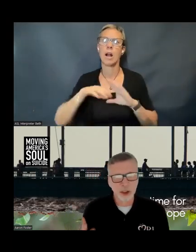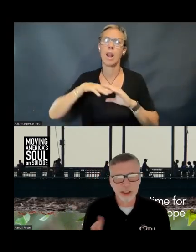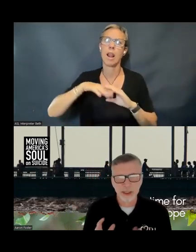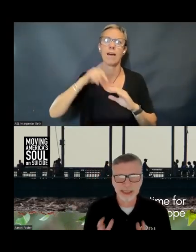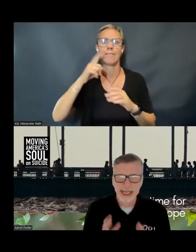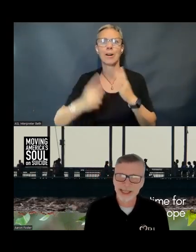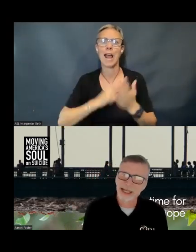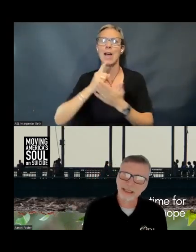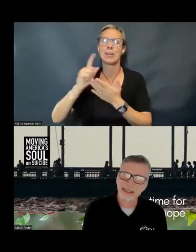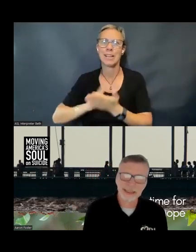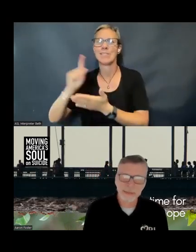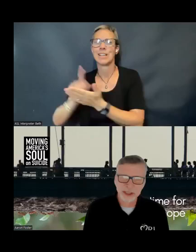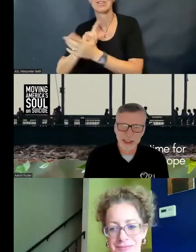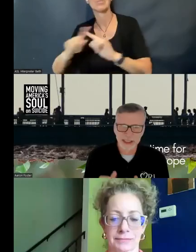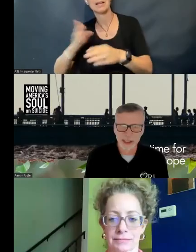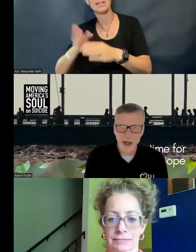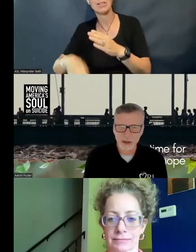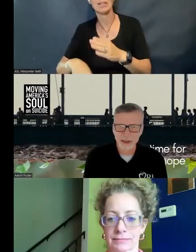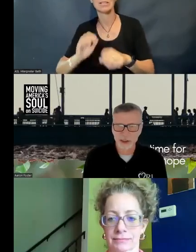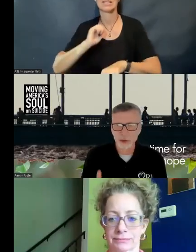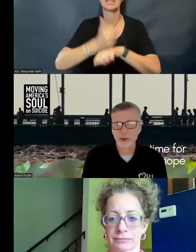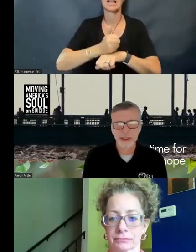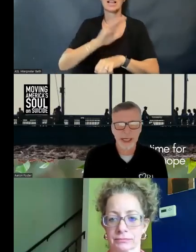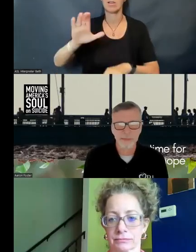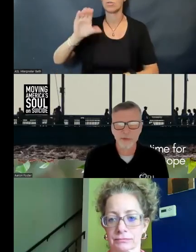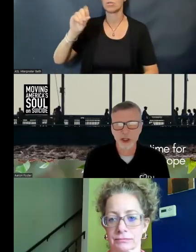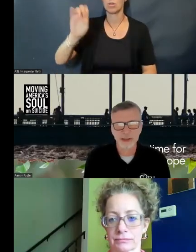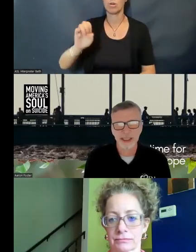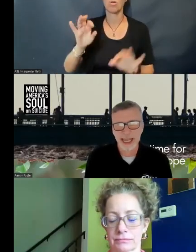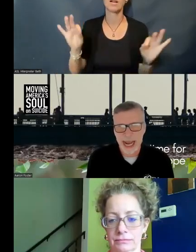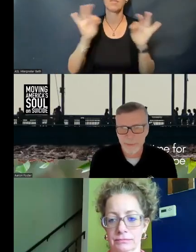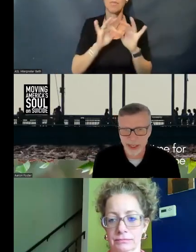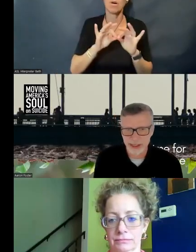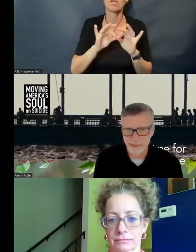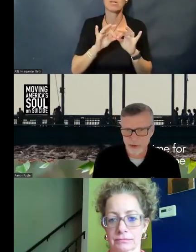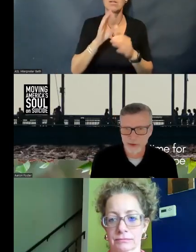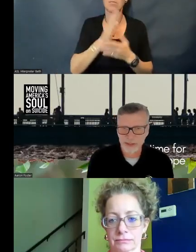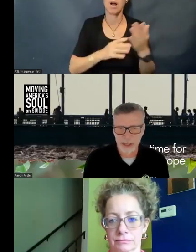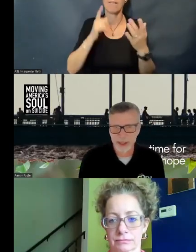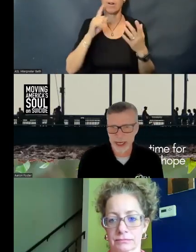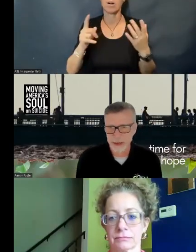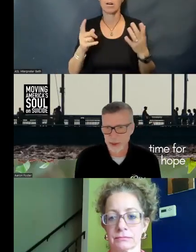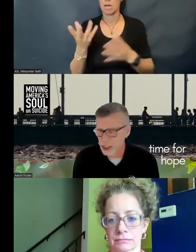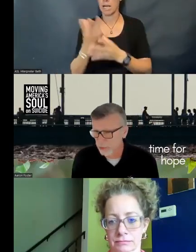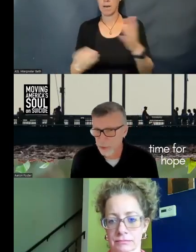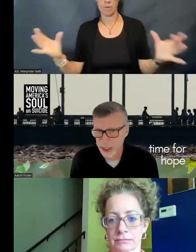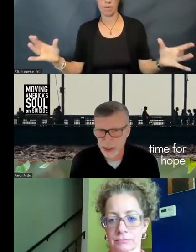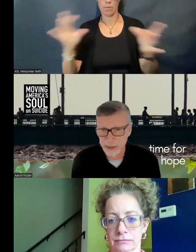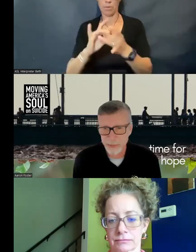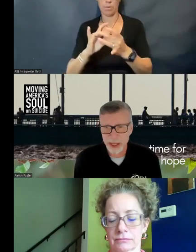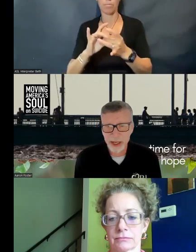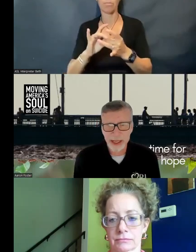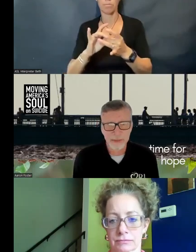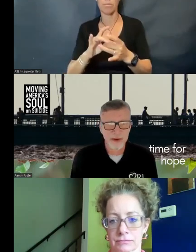in conclusion, I want to say that establishing these codes is a crucial step for closing the gap in the workforce development and retention for